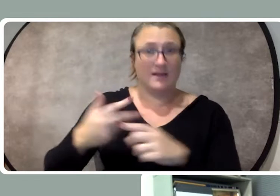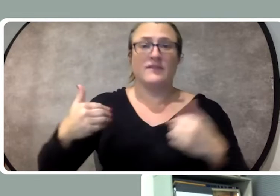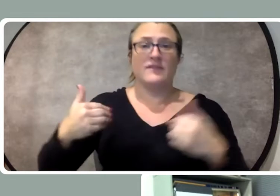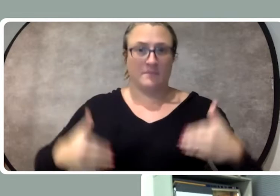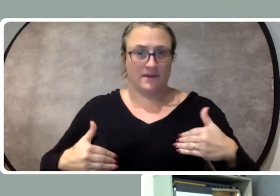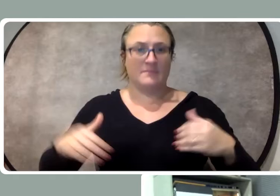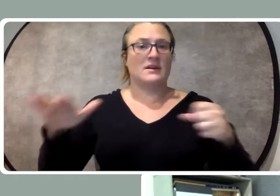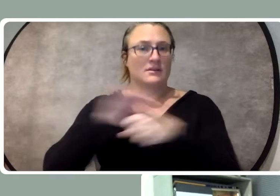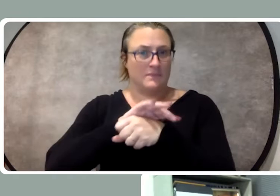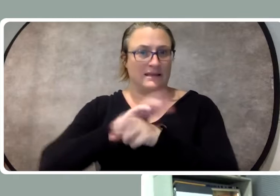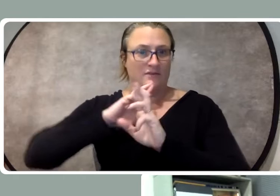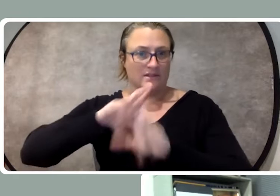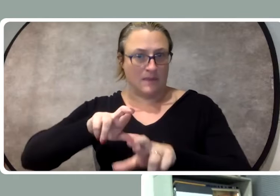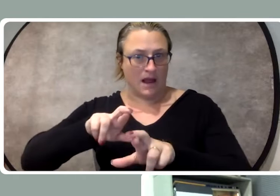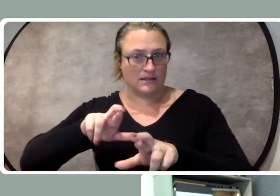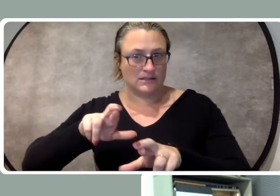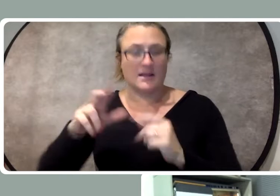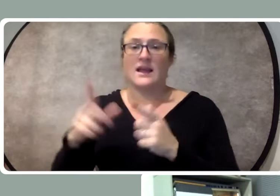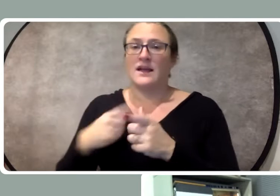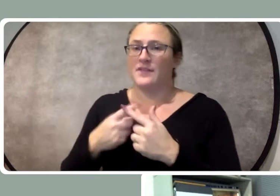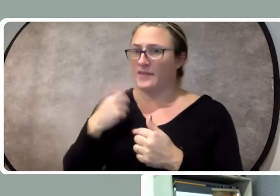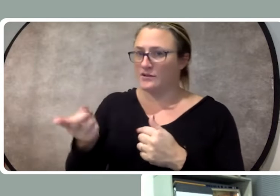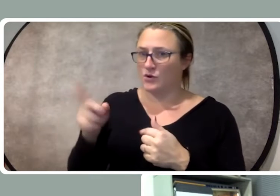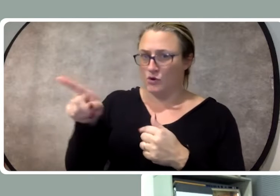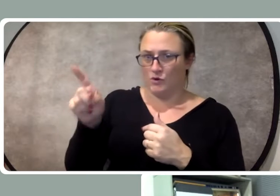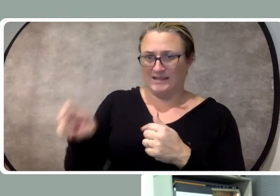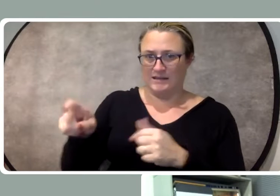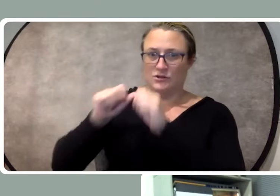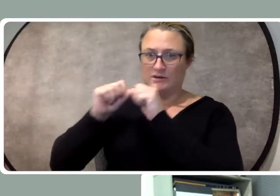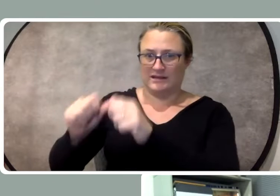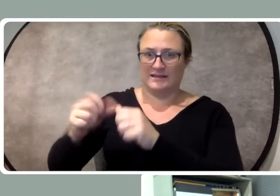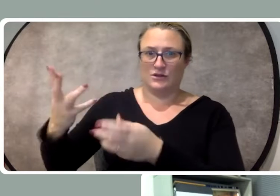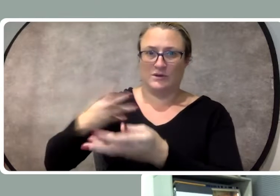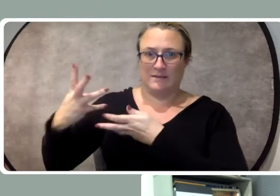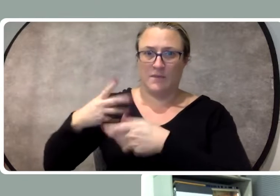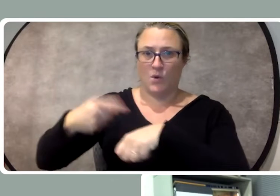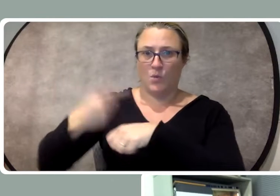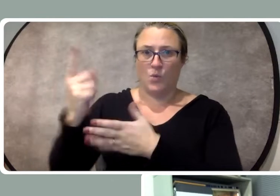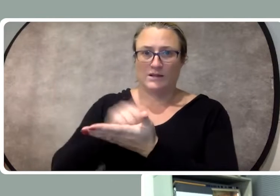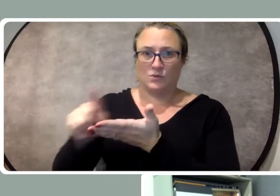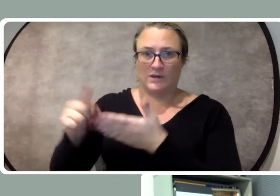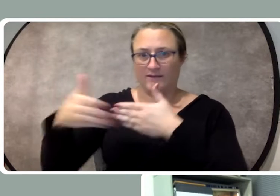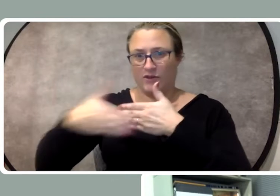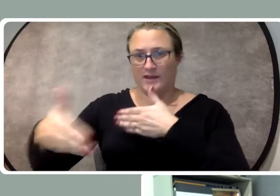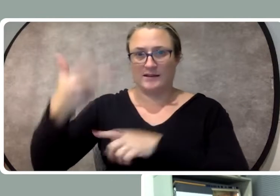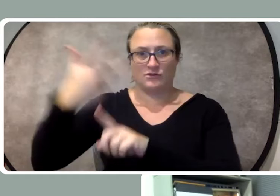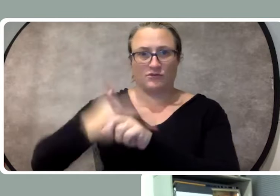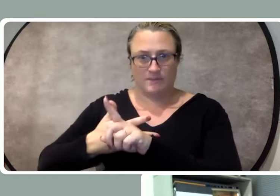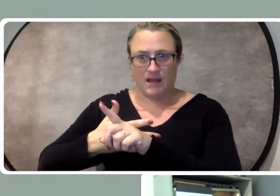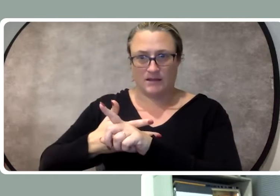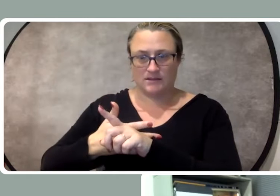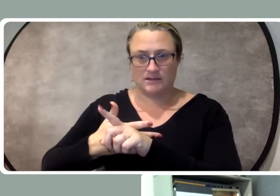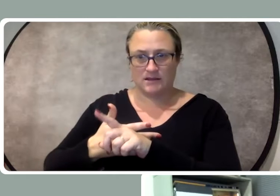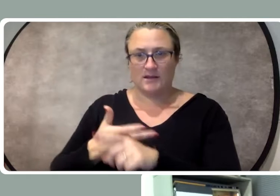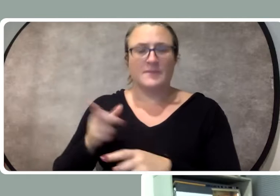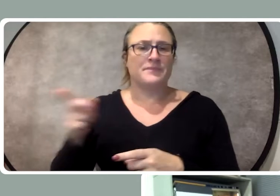response, and was told they would need to continue getting chemo once a week for the next 3 months, and